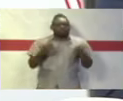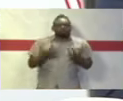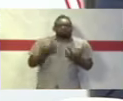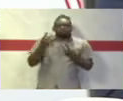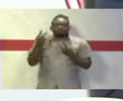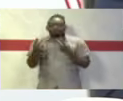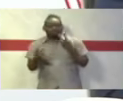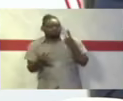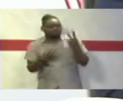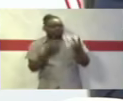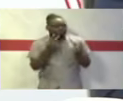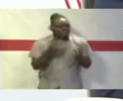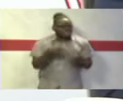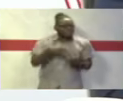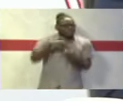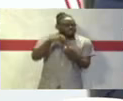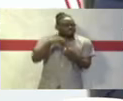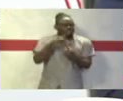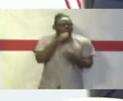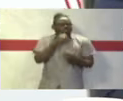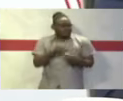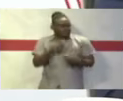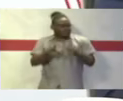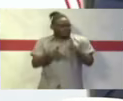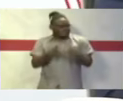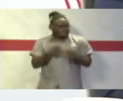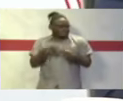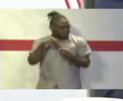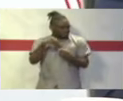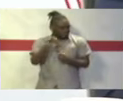We've vaccinated at a rate of